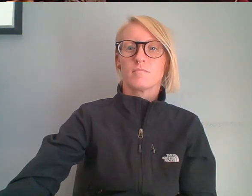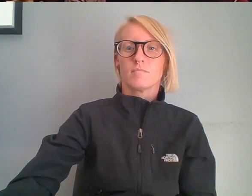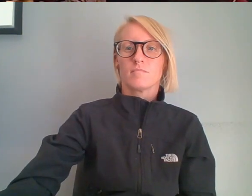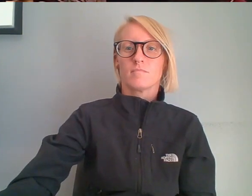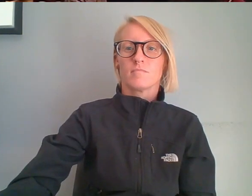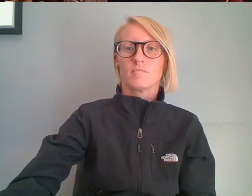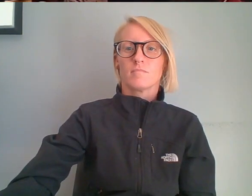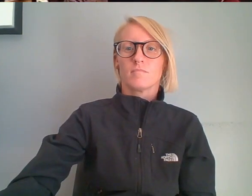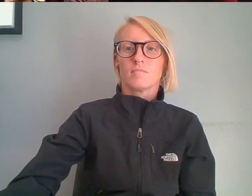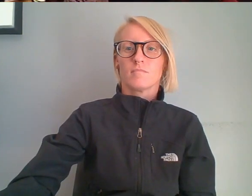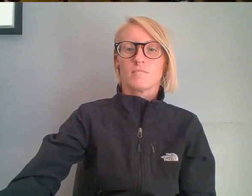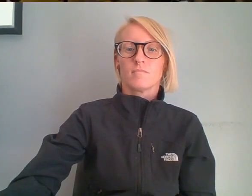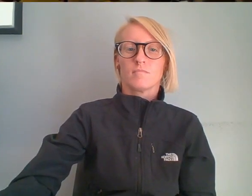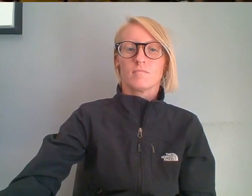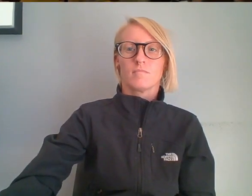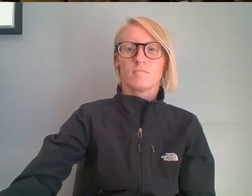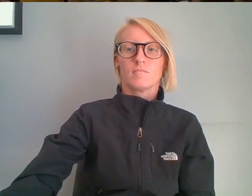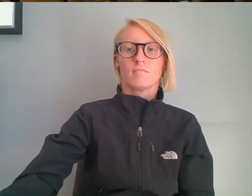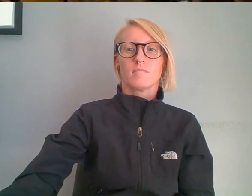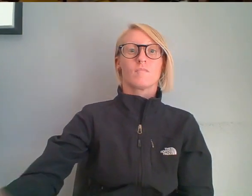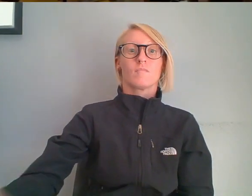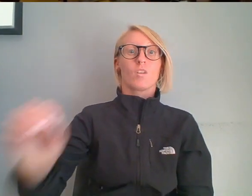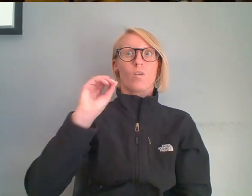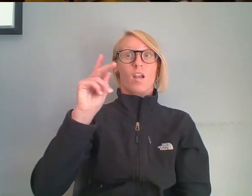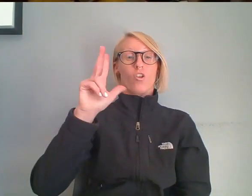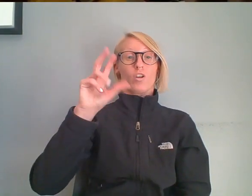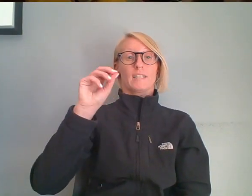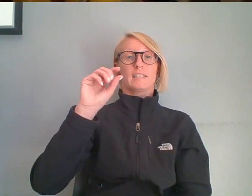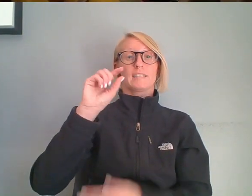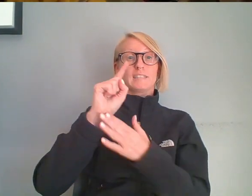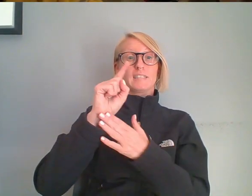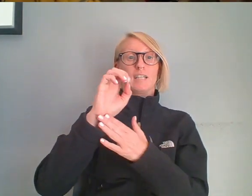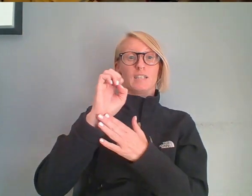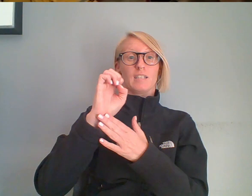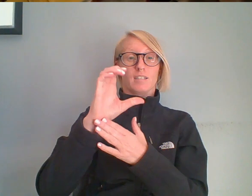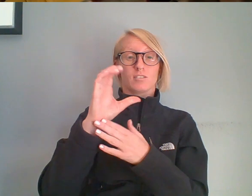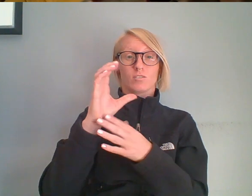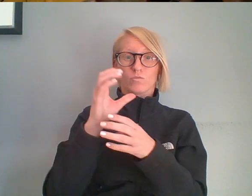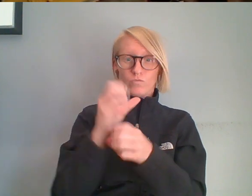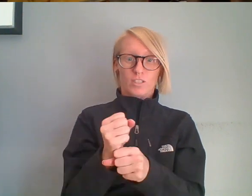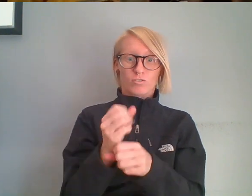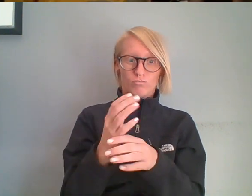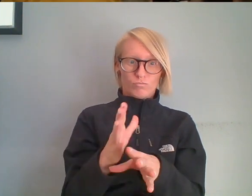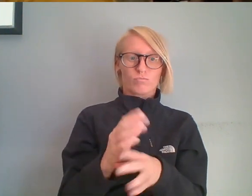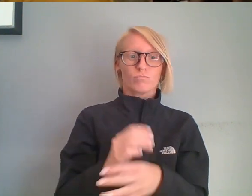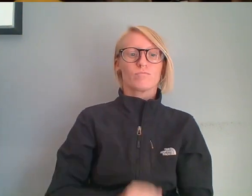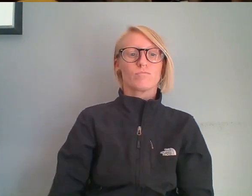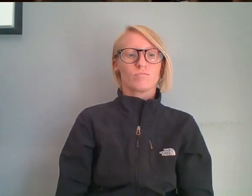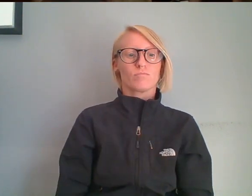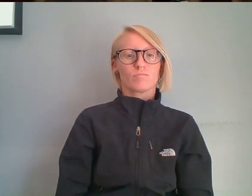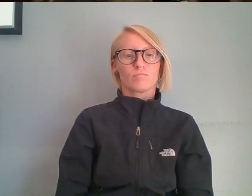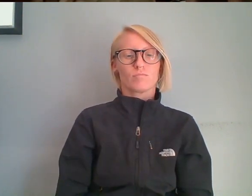Let's wrap it up in 30 seconds, please. Let's wrap it up.